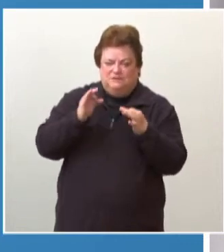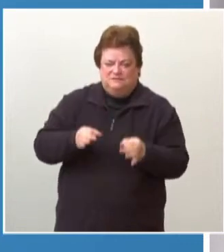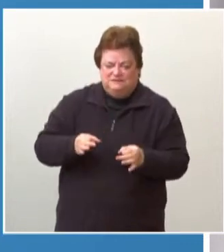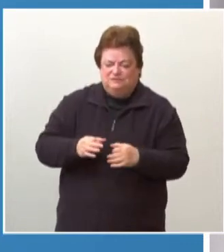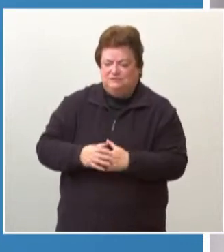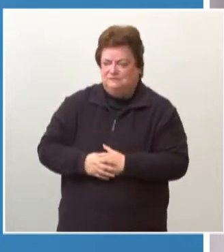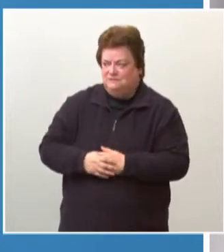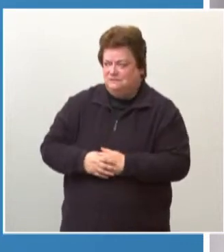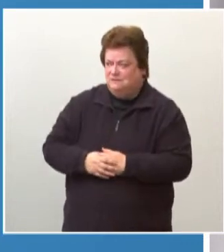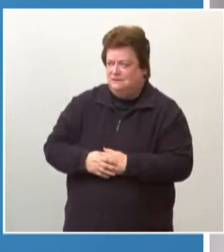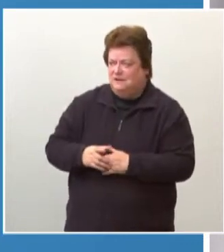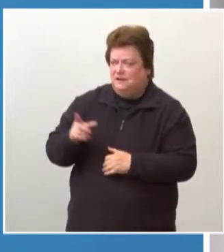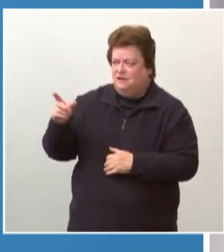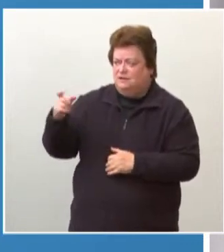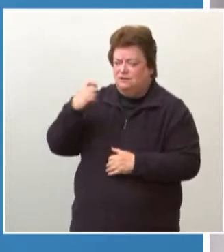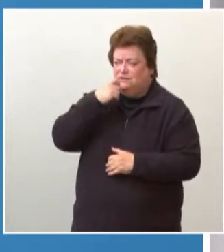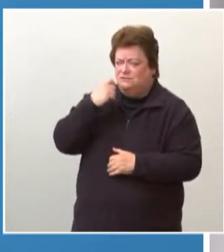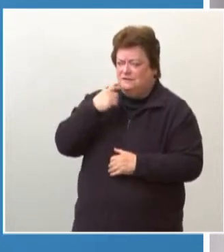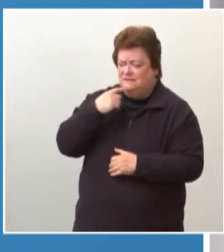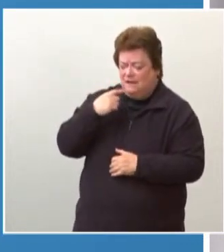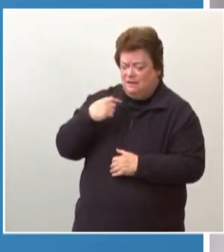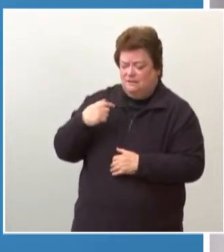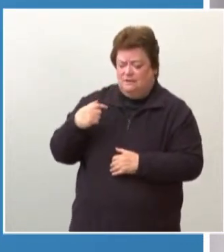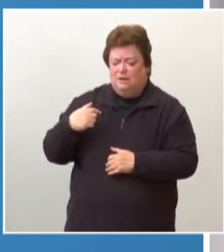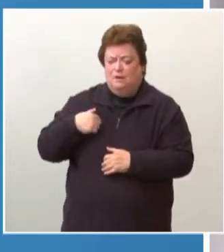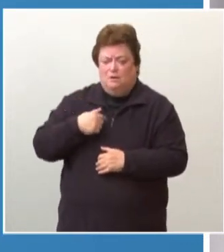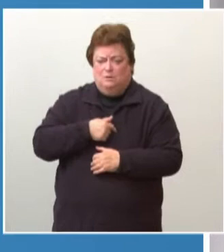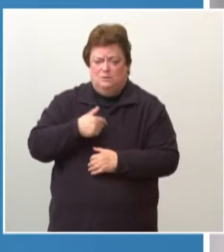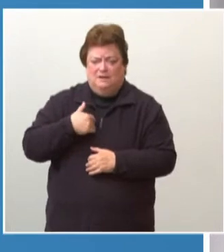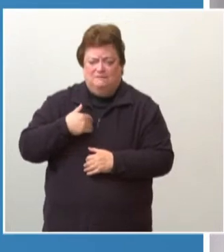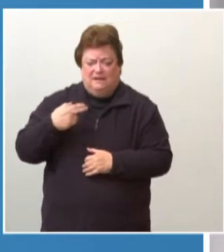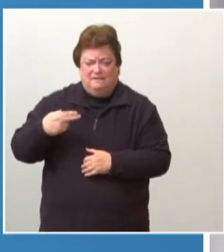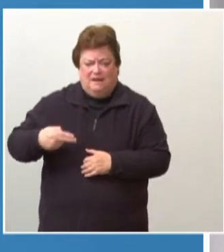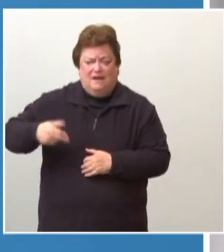guess you just said that we've had the highest amount of